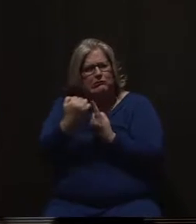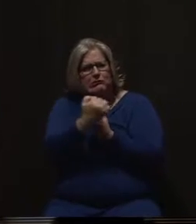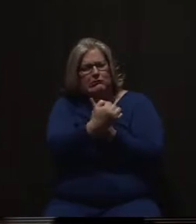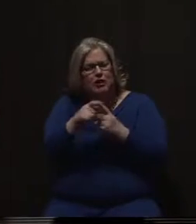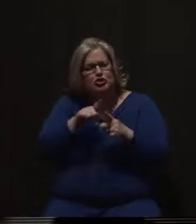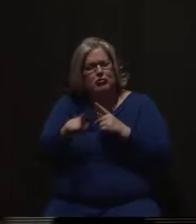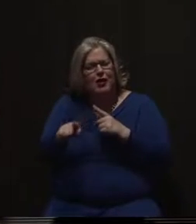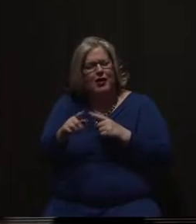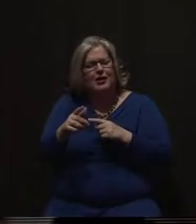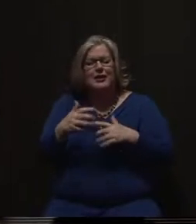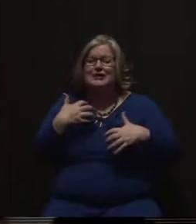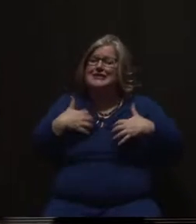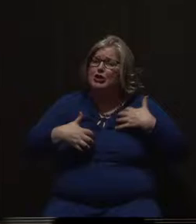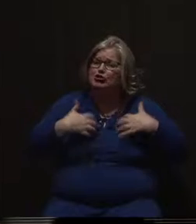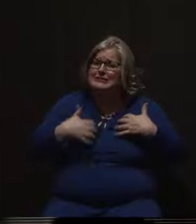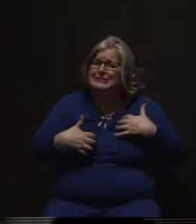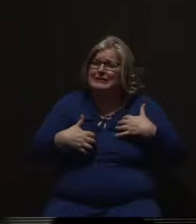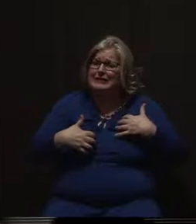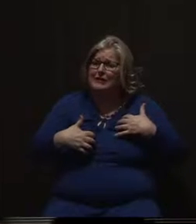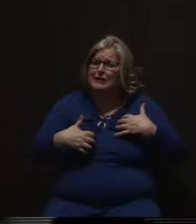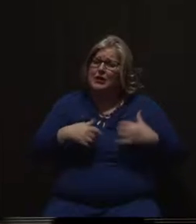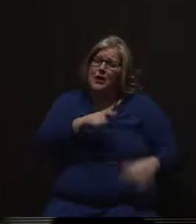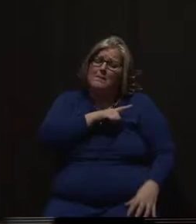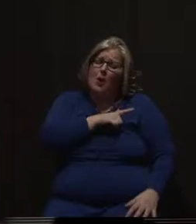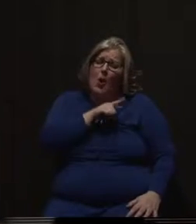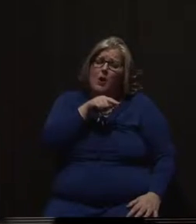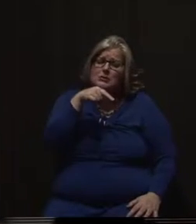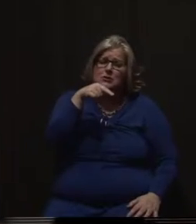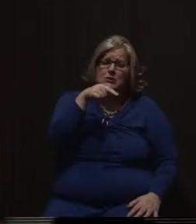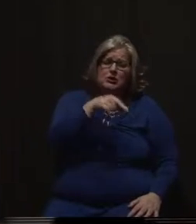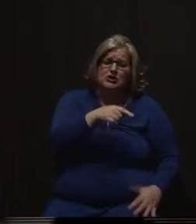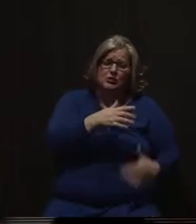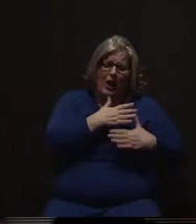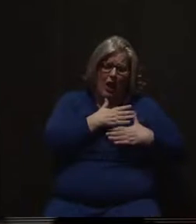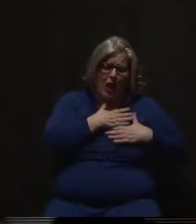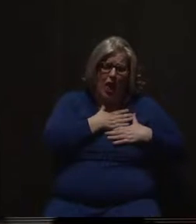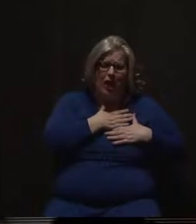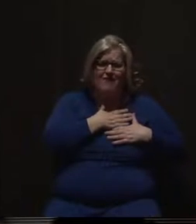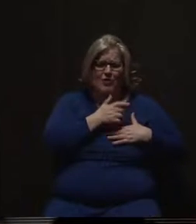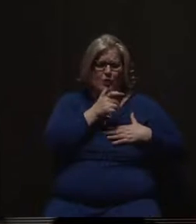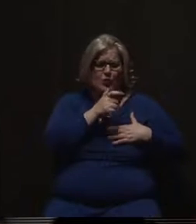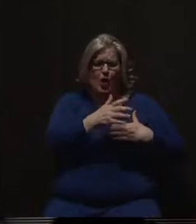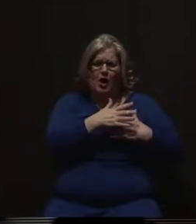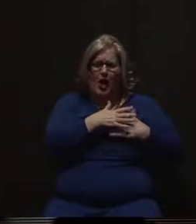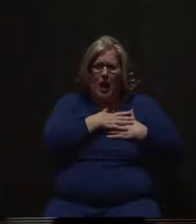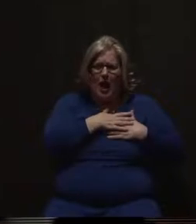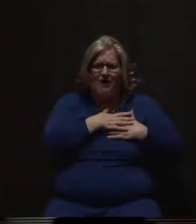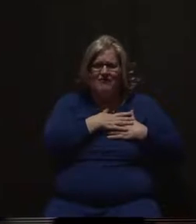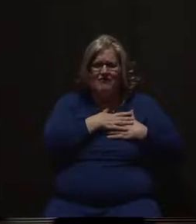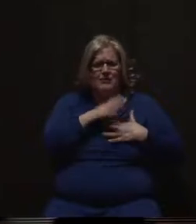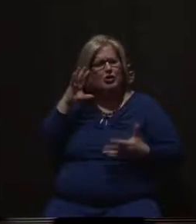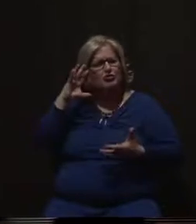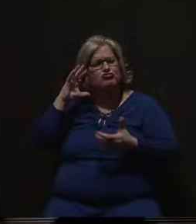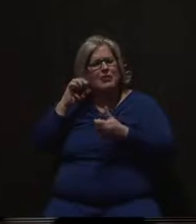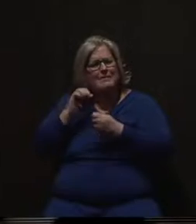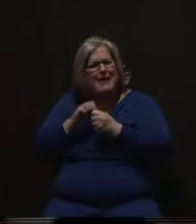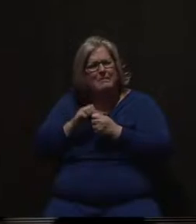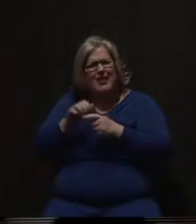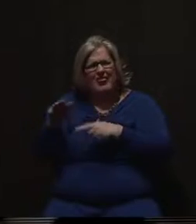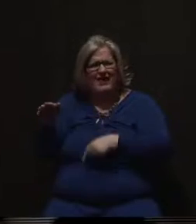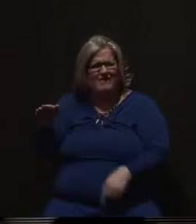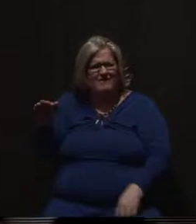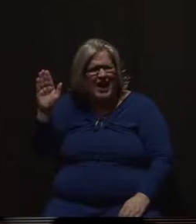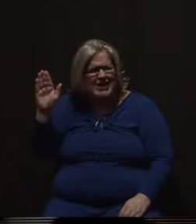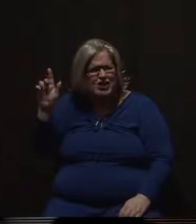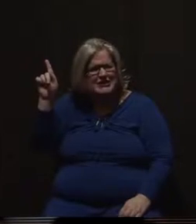still afraid of the word love, but it's also that was so usurped during fascism, so love for the leader, the